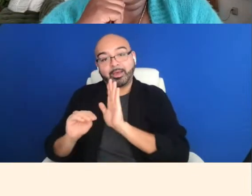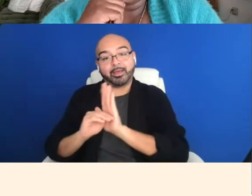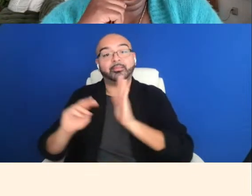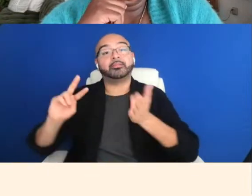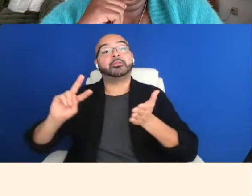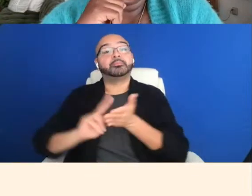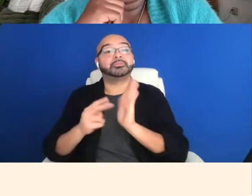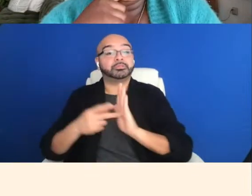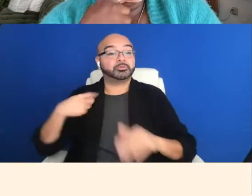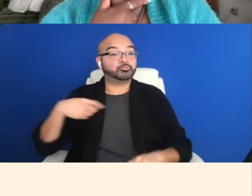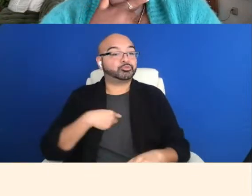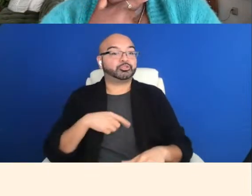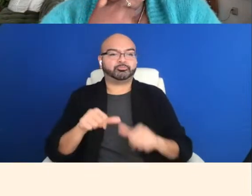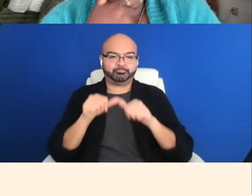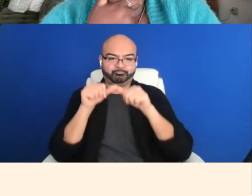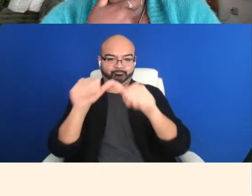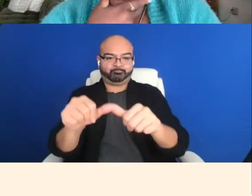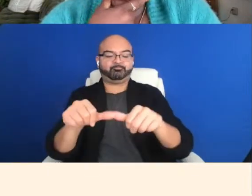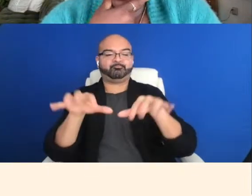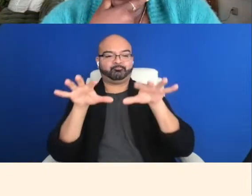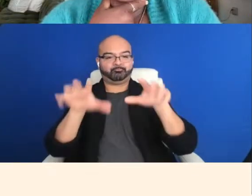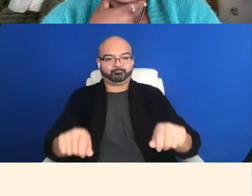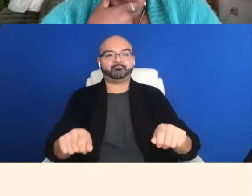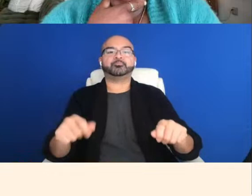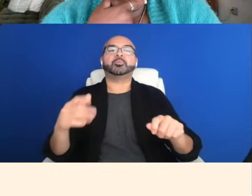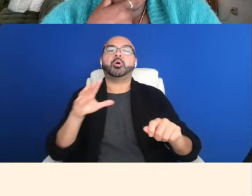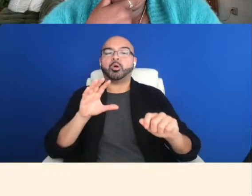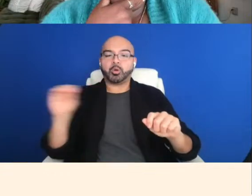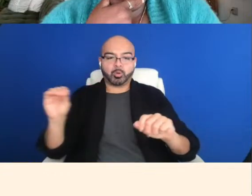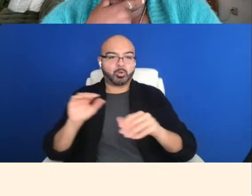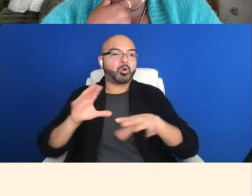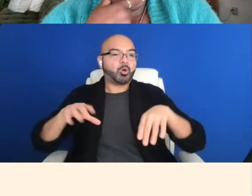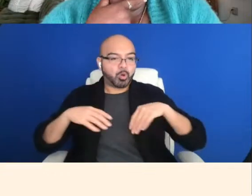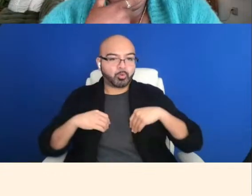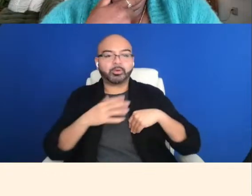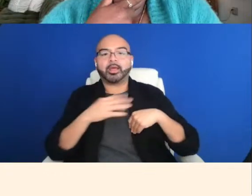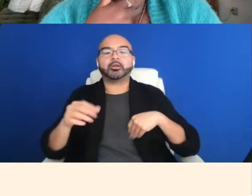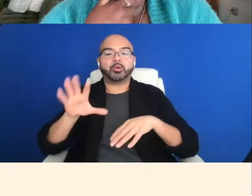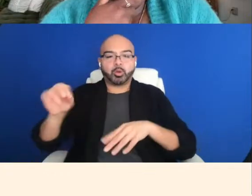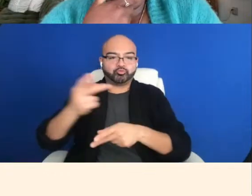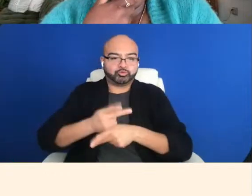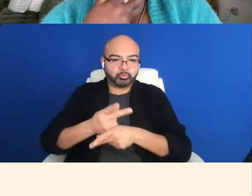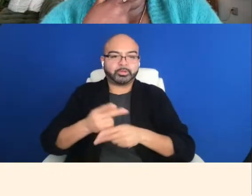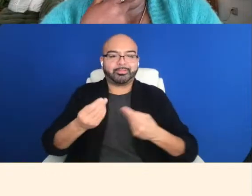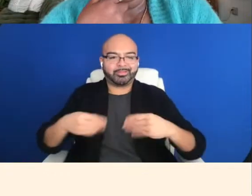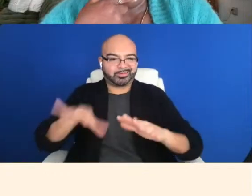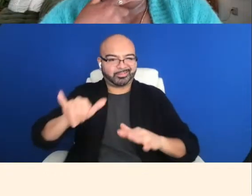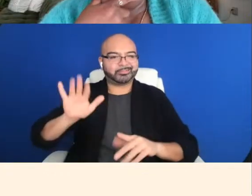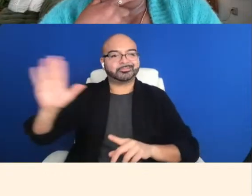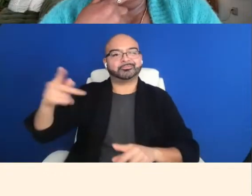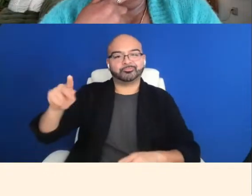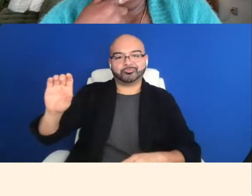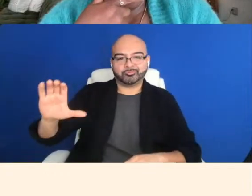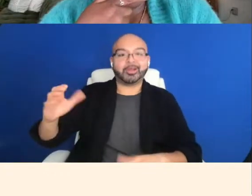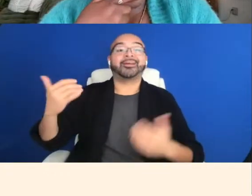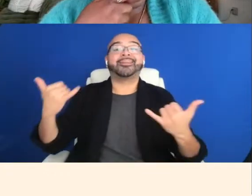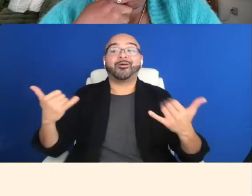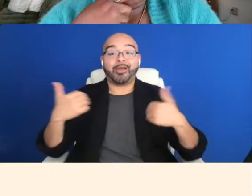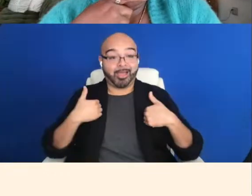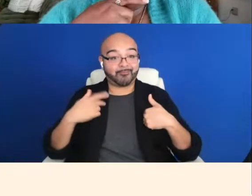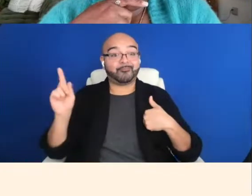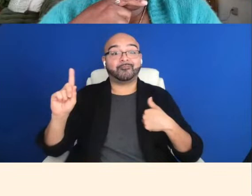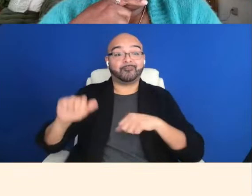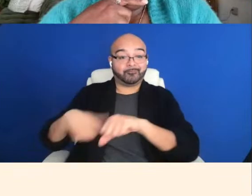permanently holding, co-owning, and co-stewarding land. That's the part of PREC. There's now a Massachusetts PREC. I think